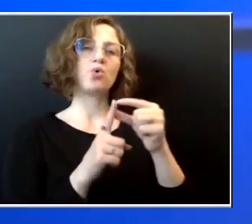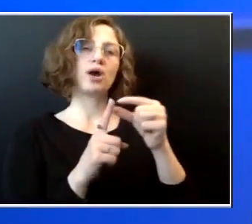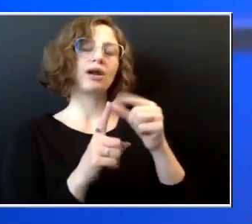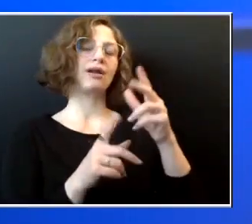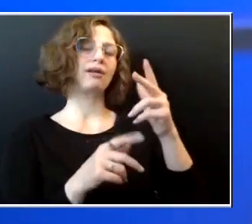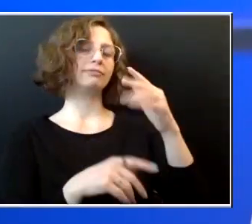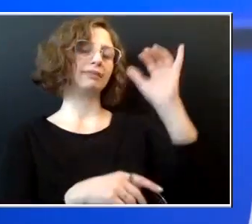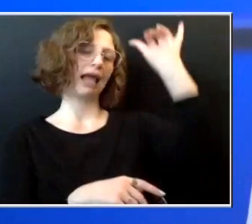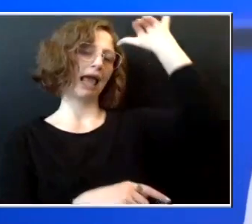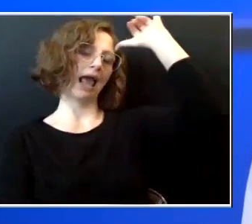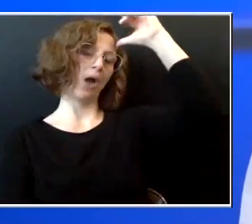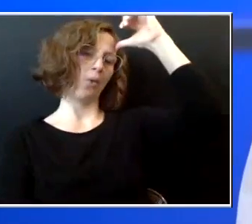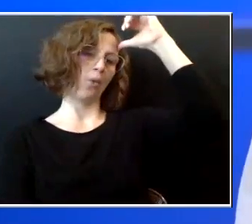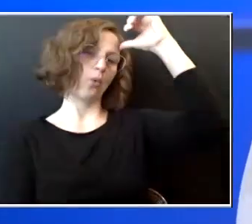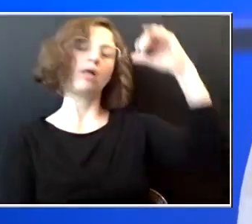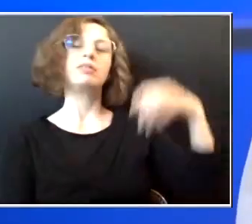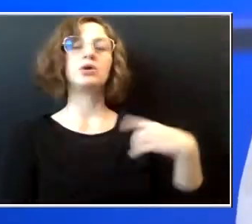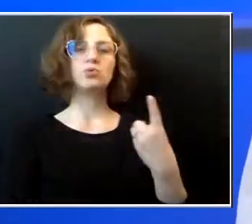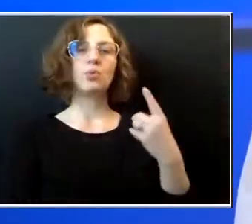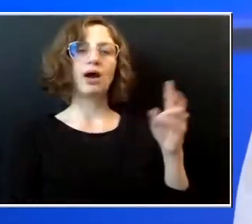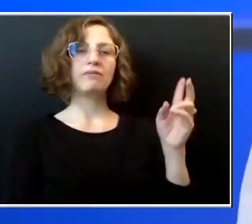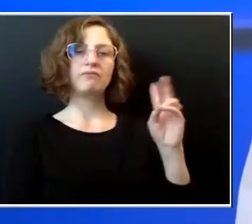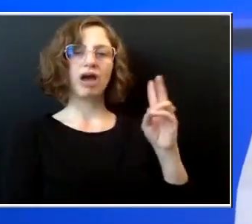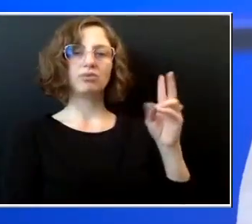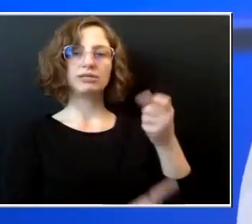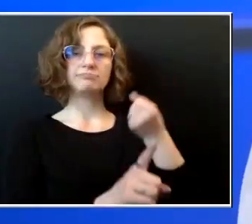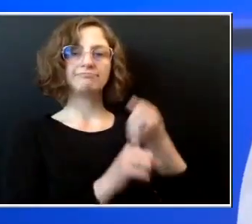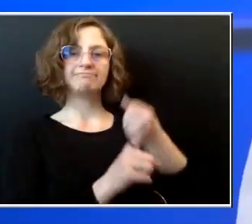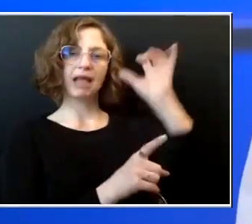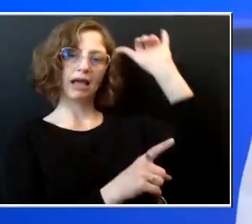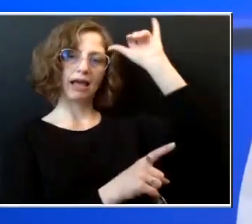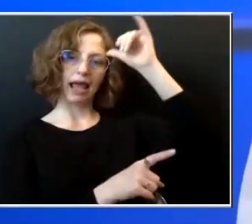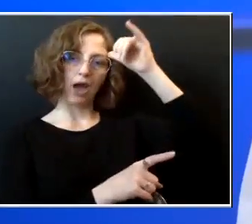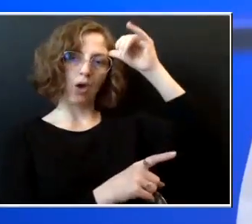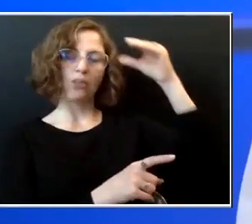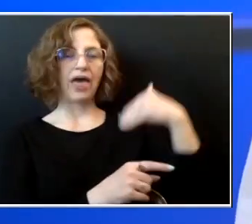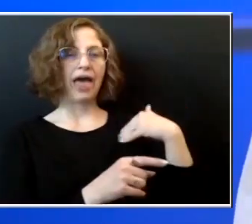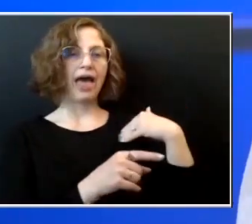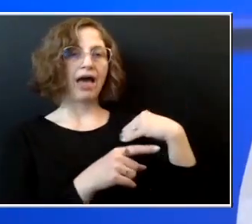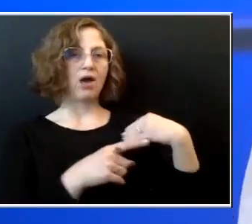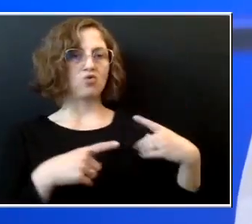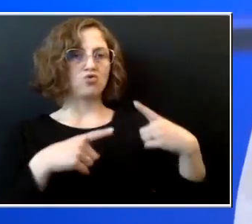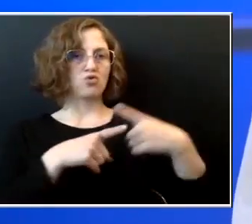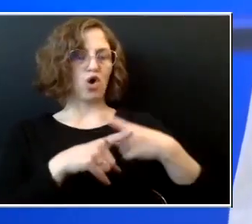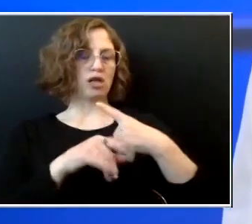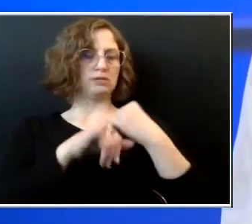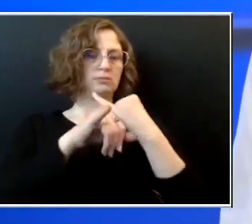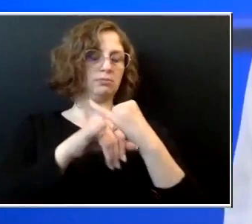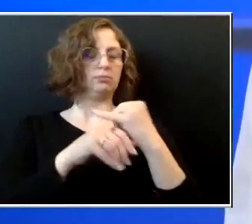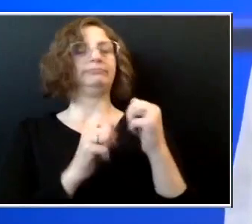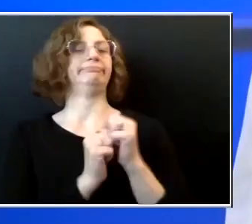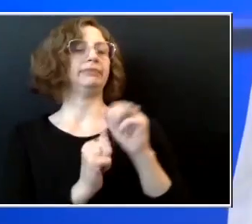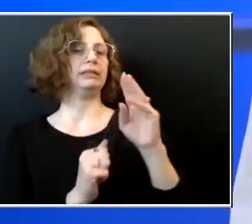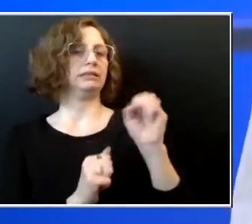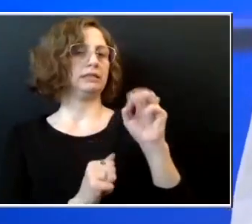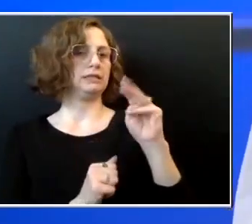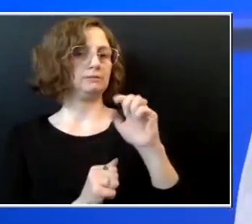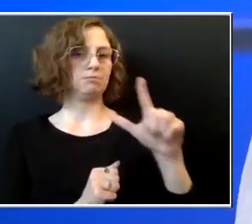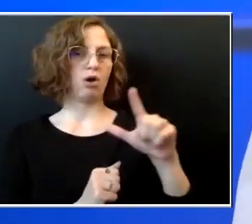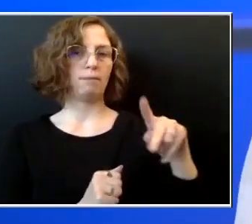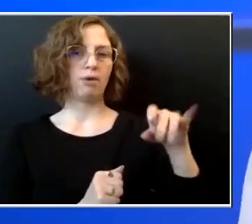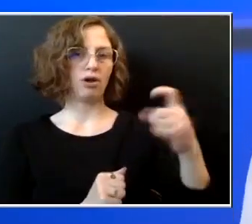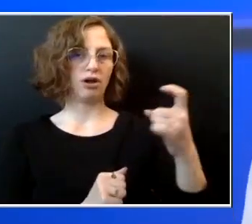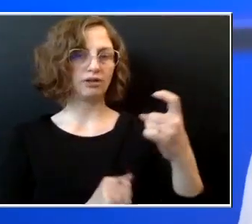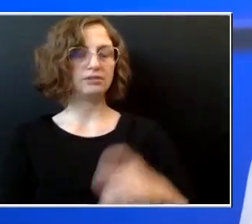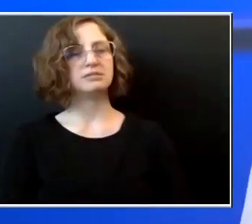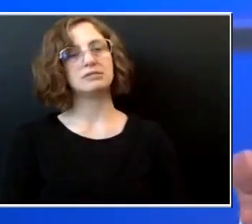susceptible to that turned out to have cross immunity with smallpox. And vaccination before the modern version in